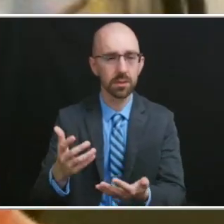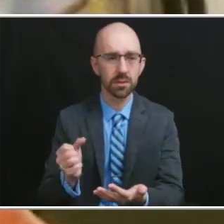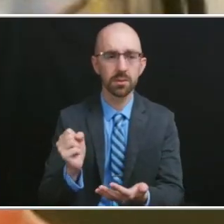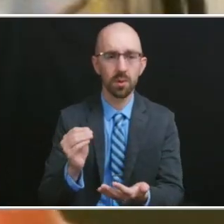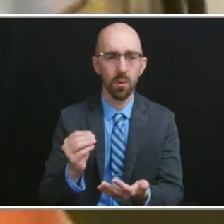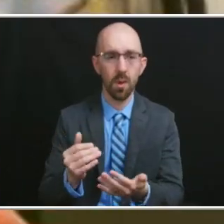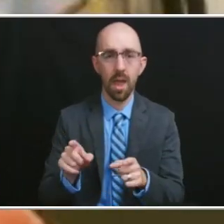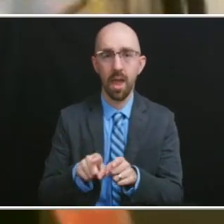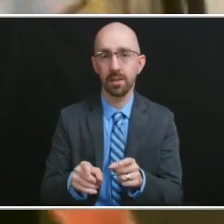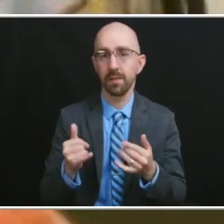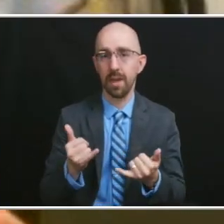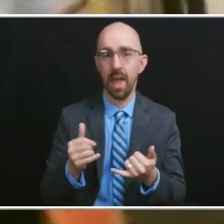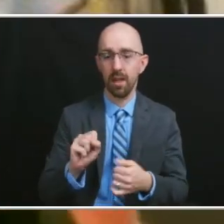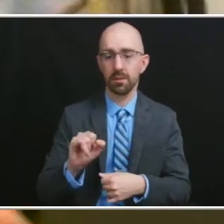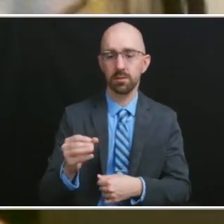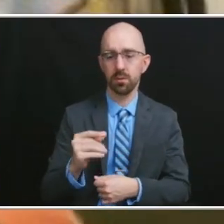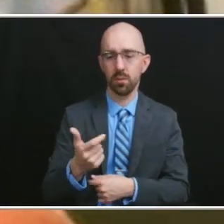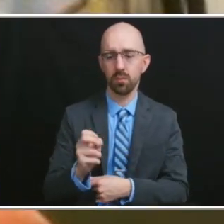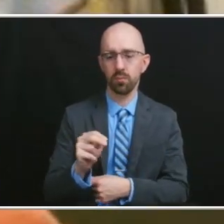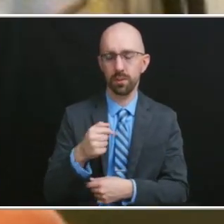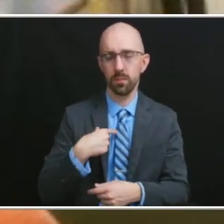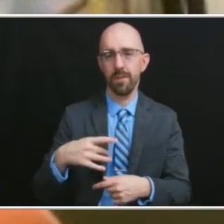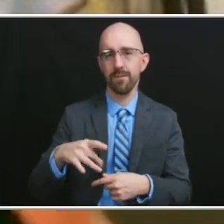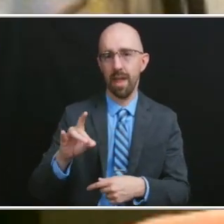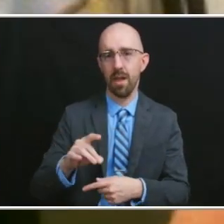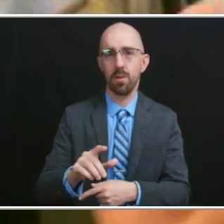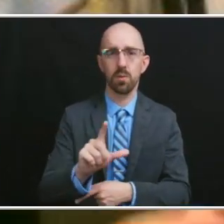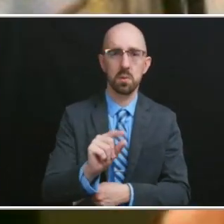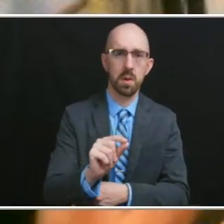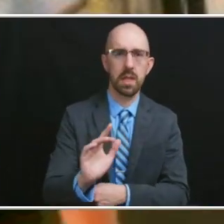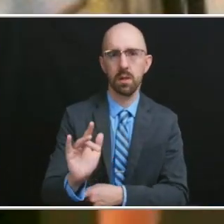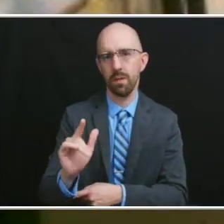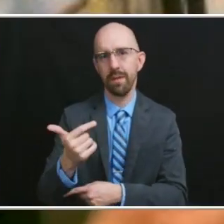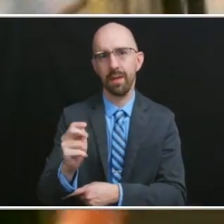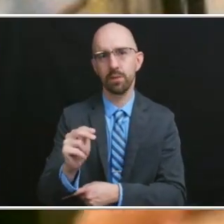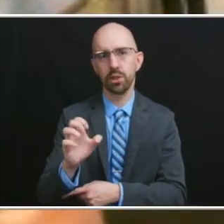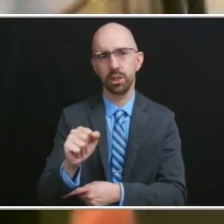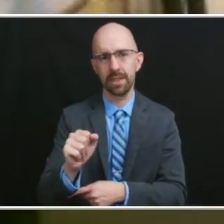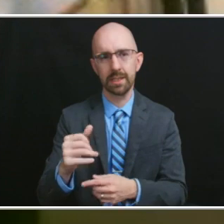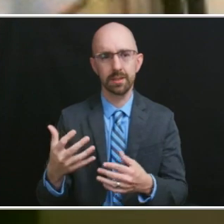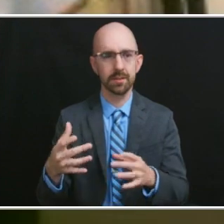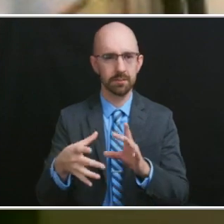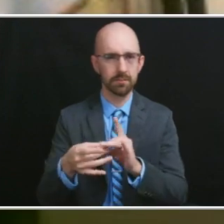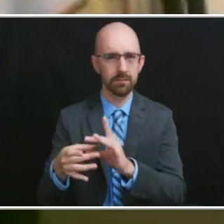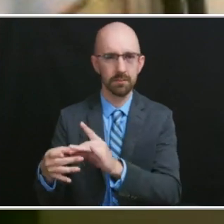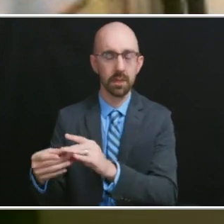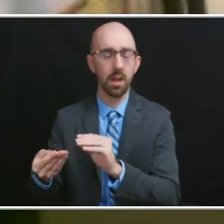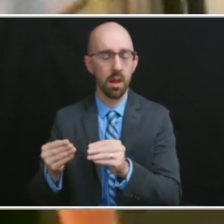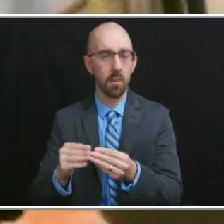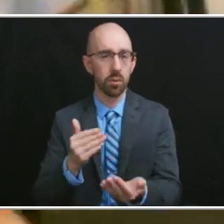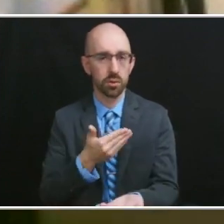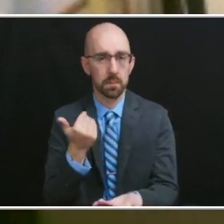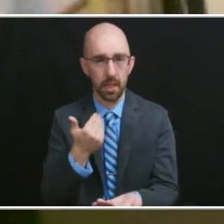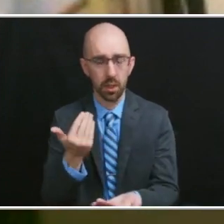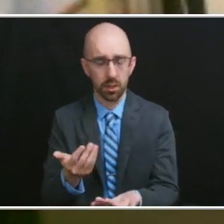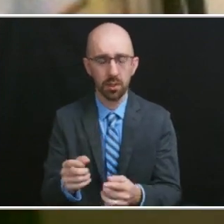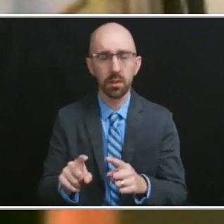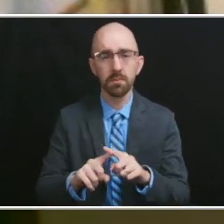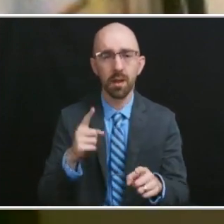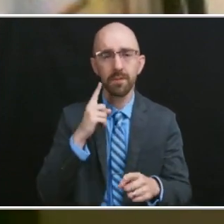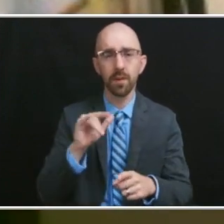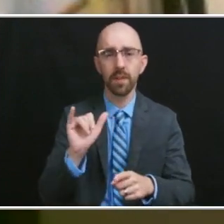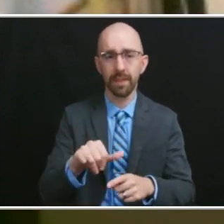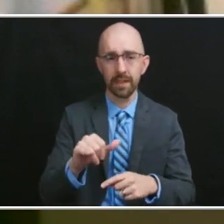as of now, in the case of Sjögren's, we have discovered about 20 or 25 genes, and the numbers are getting better. But in the case of rheumatoid arthritis,